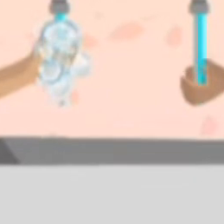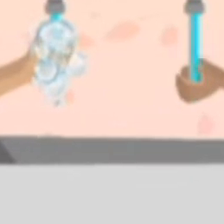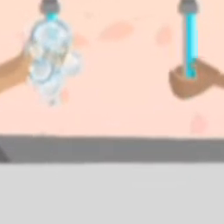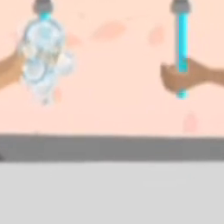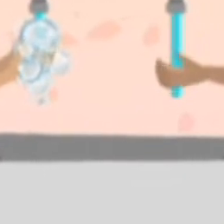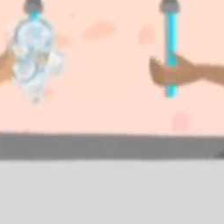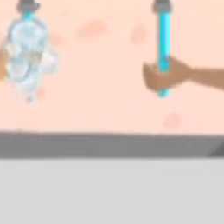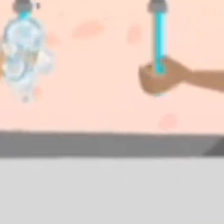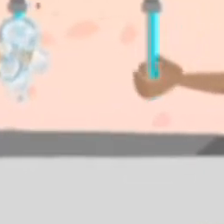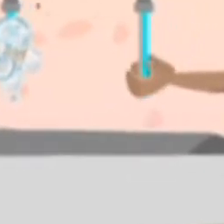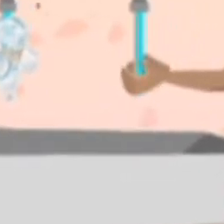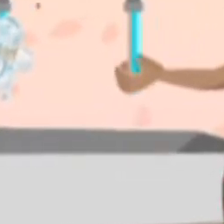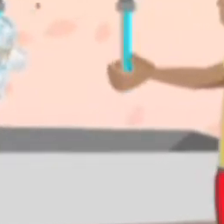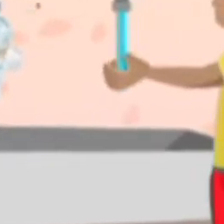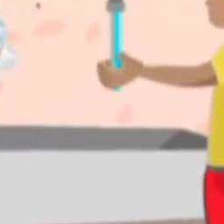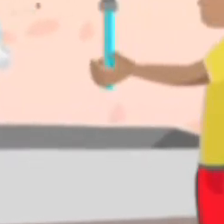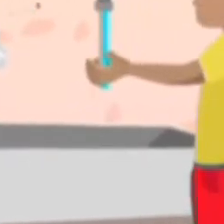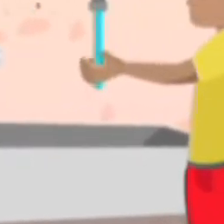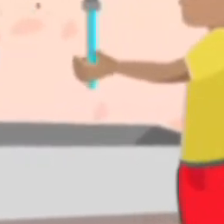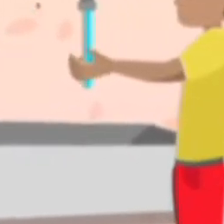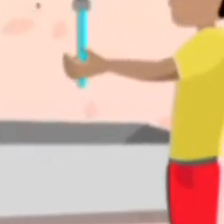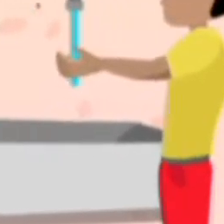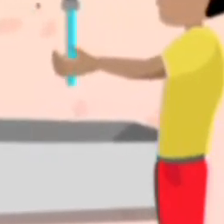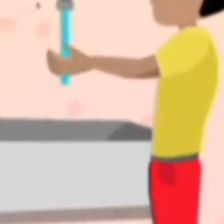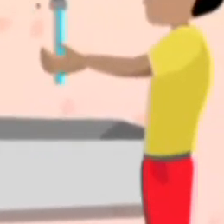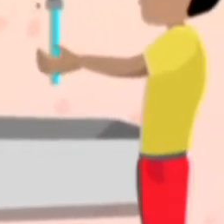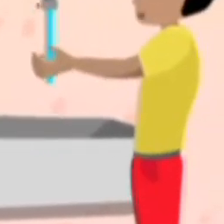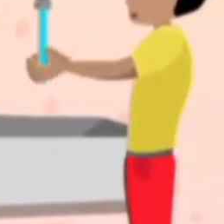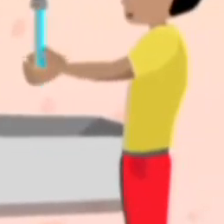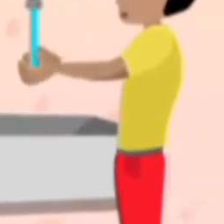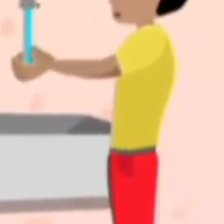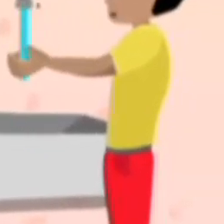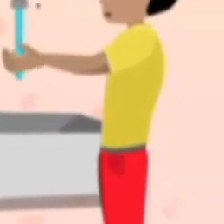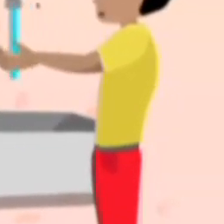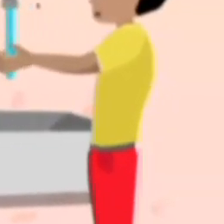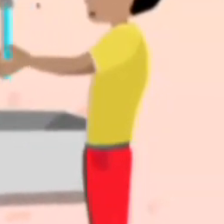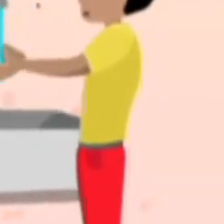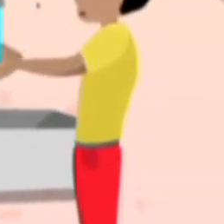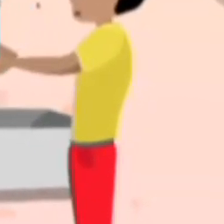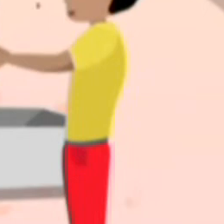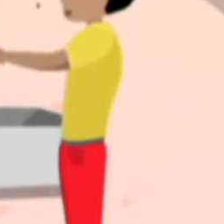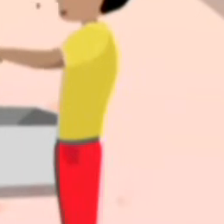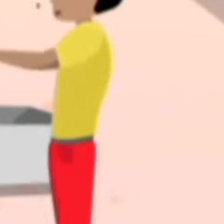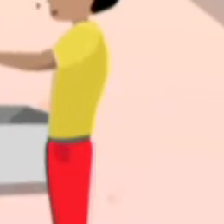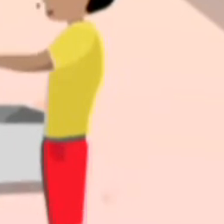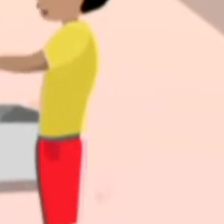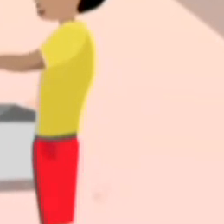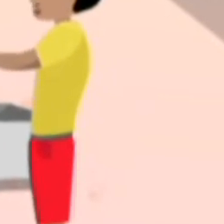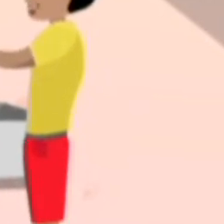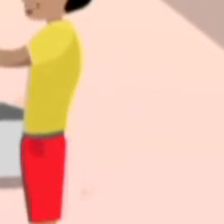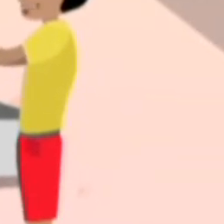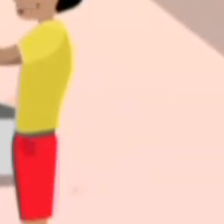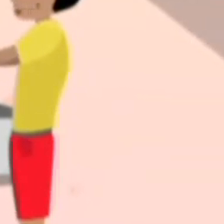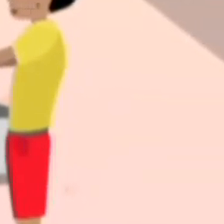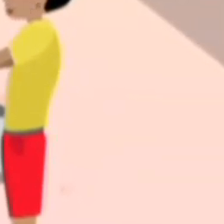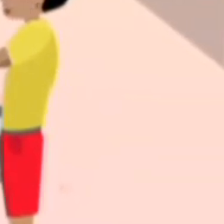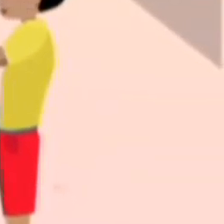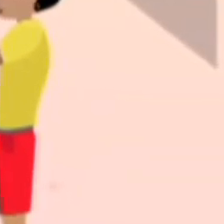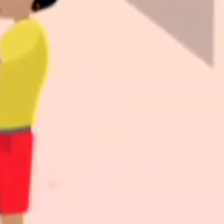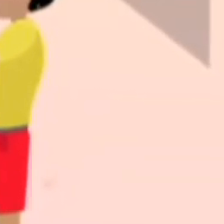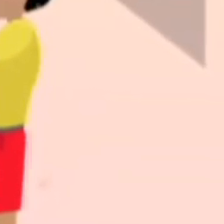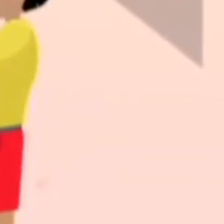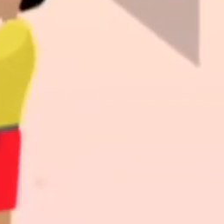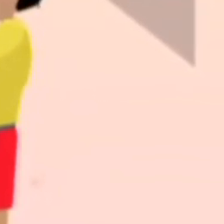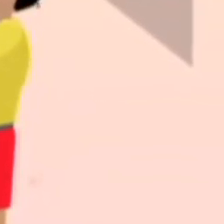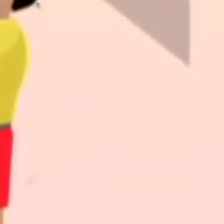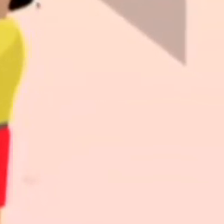wokuthikandla utigeze ngensipho kanye nemandi lahlobile esikhathi lesinganga 20 seconds. Mawuto kudla, mawuqedza kusebenzisa umthoyi,